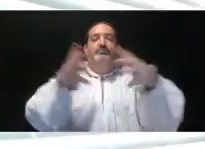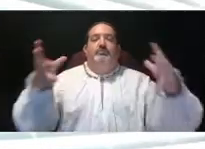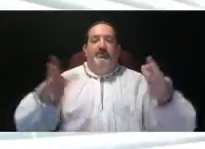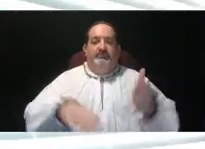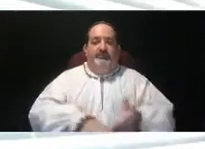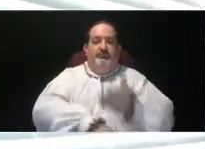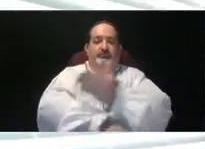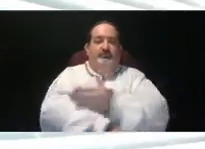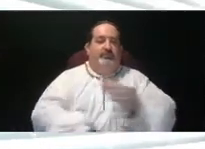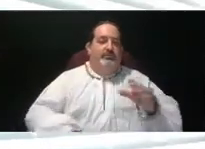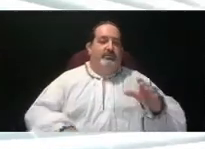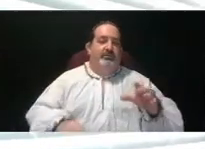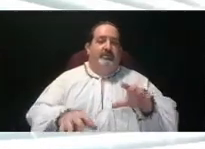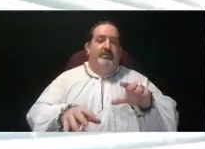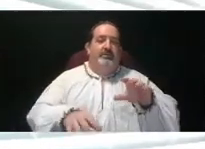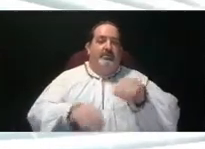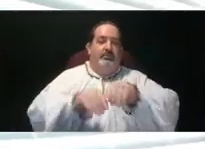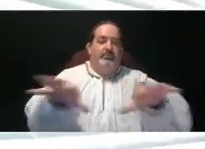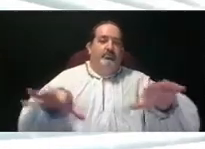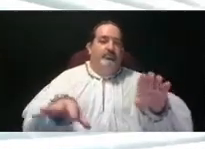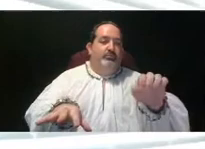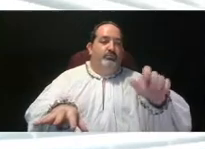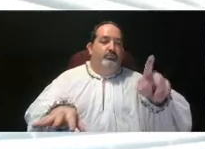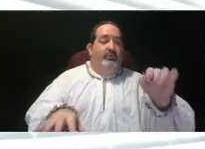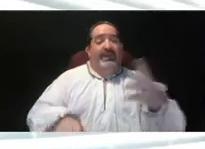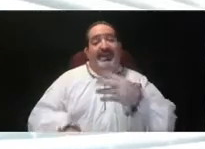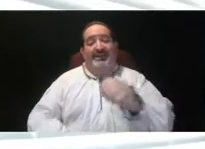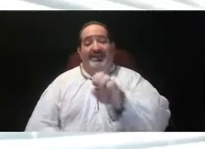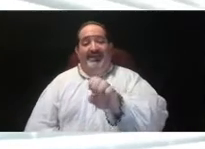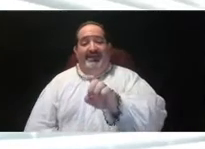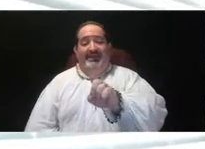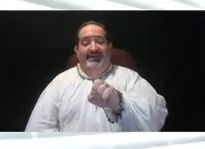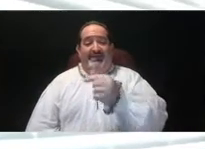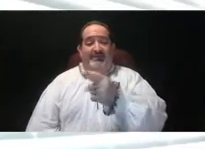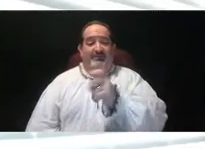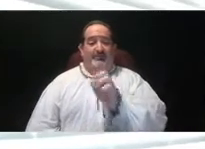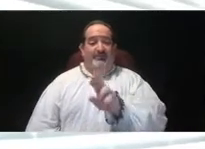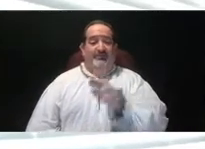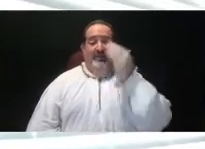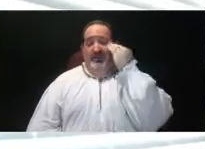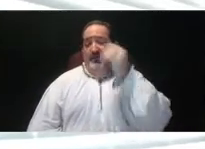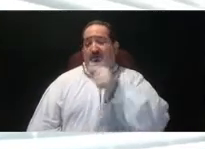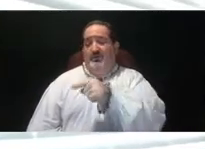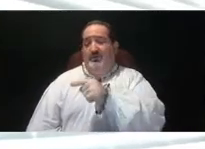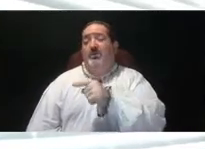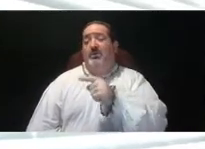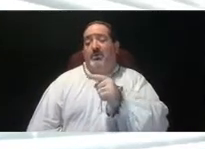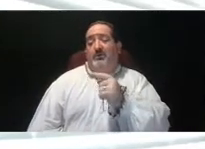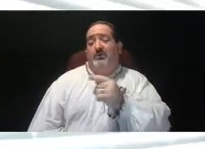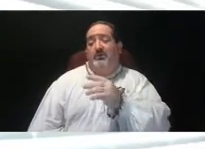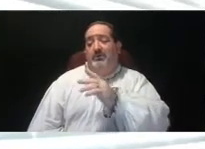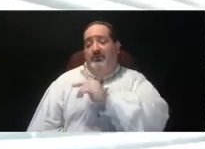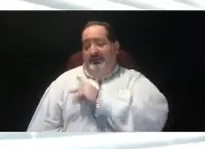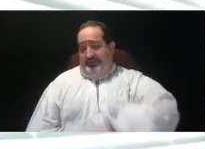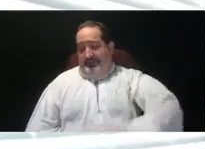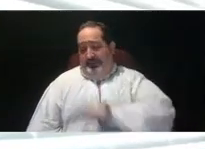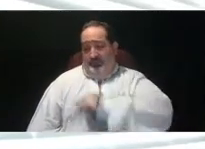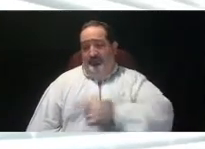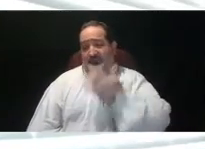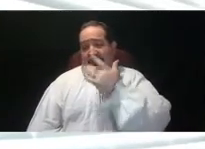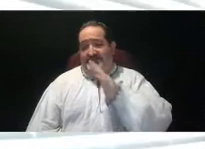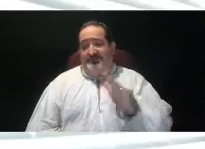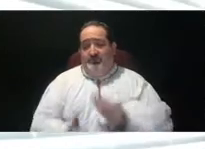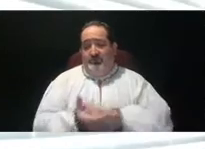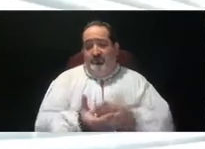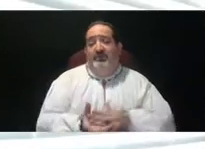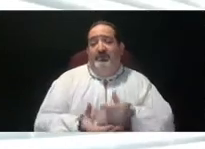brewing in our barony. And then Edgar, if I know that their Majesties have tasted his cooking at a few of our events, but he has a